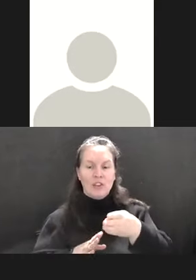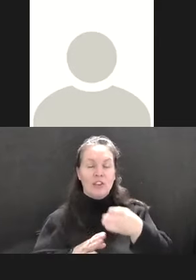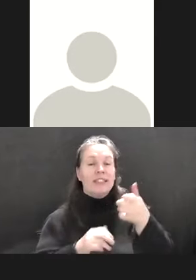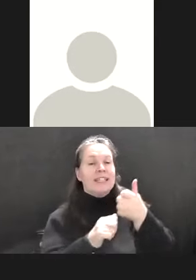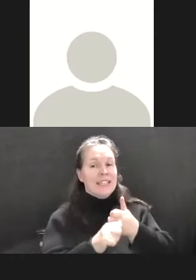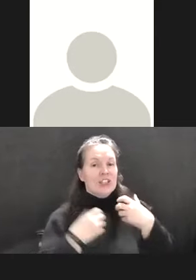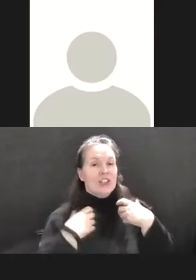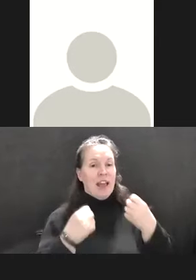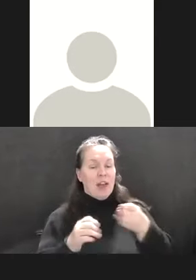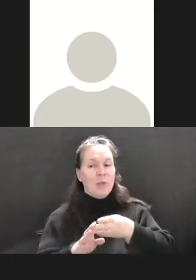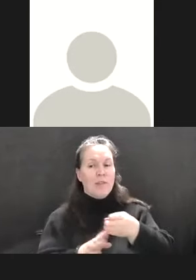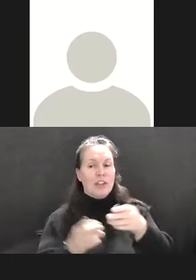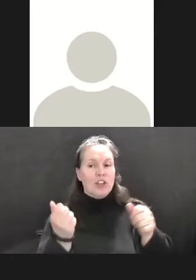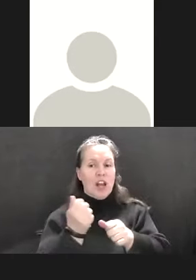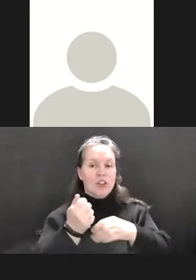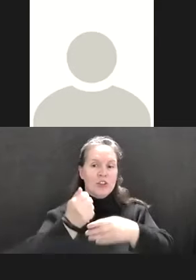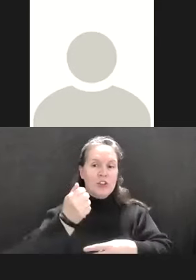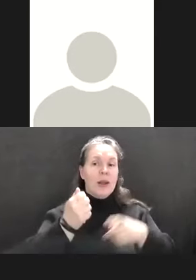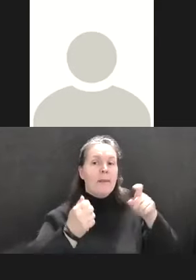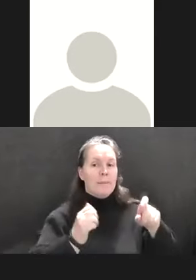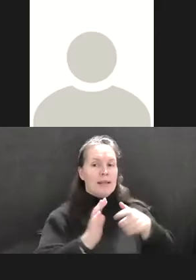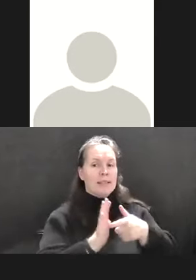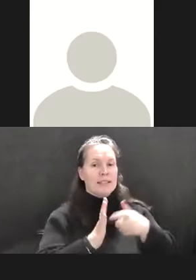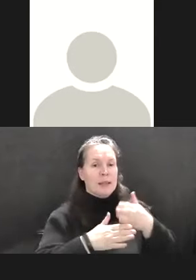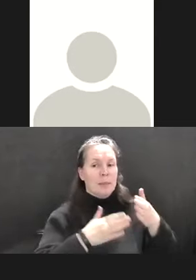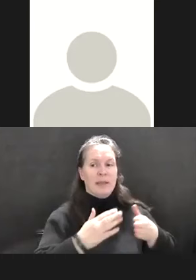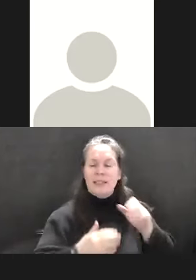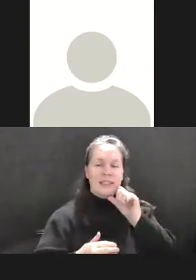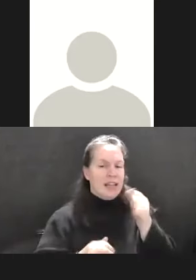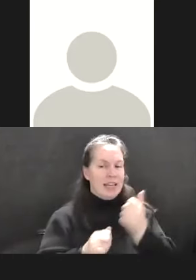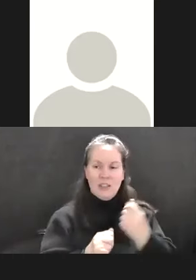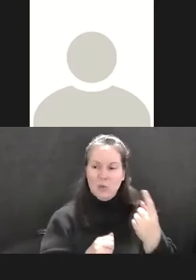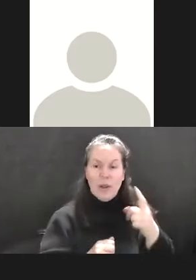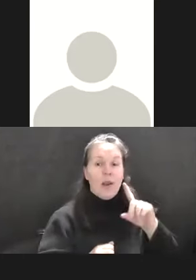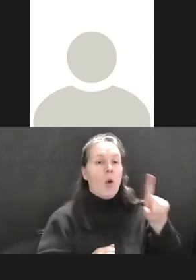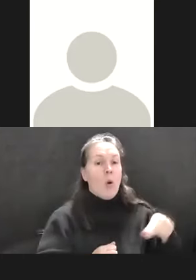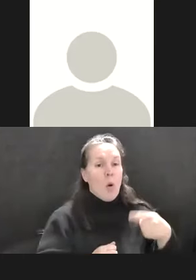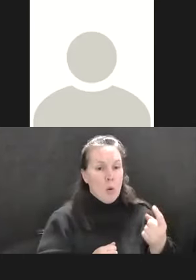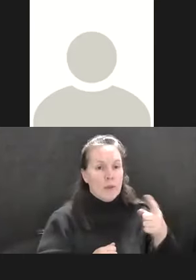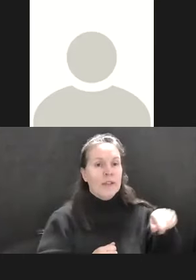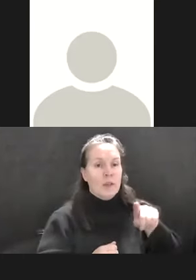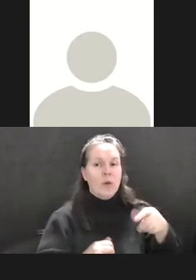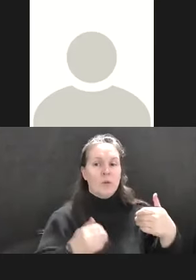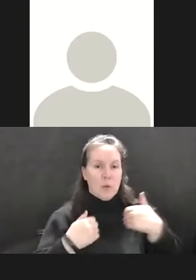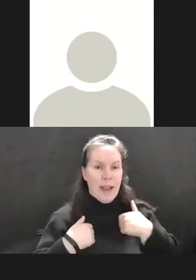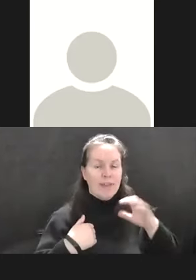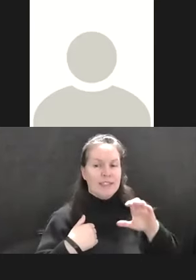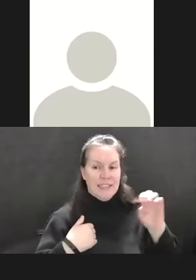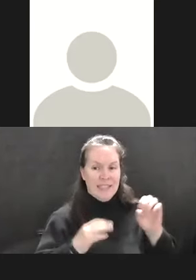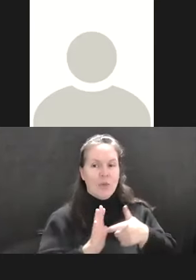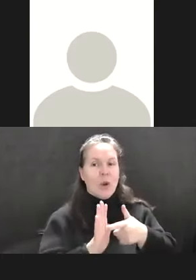profession under must complete, and it isn't each one. It's only those that have a continuing